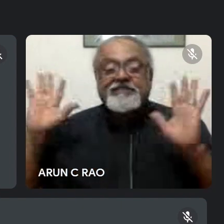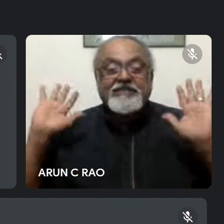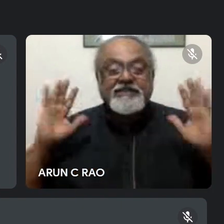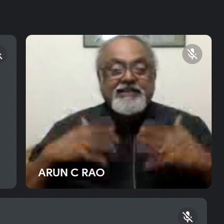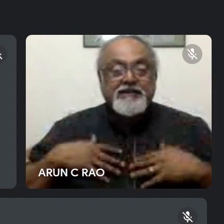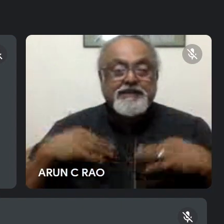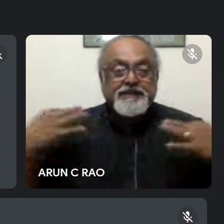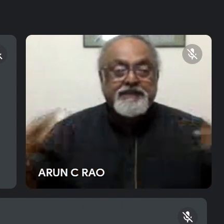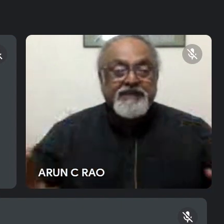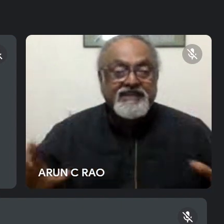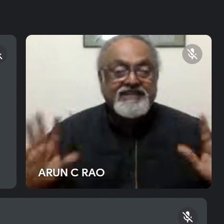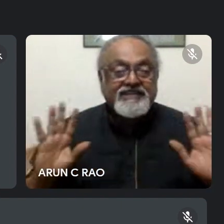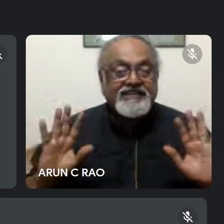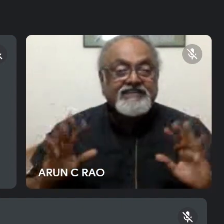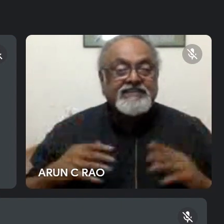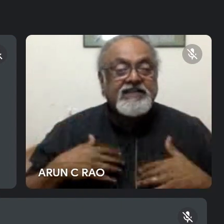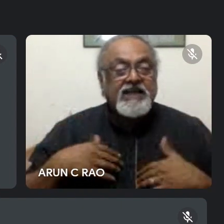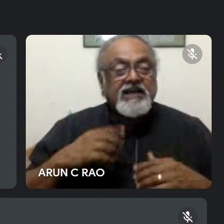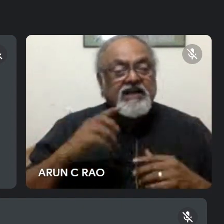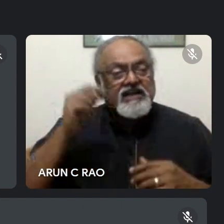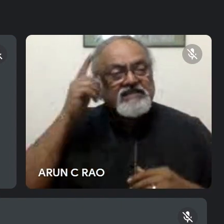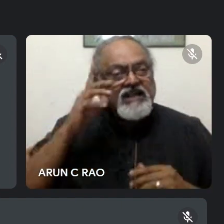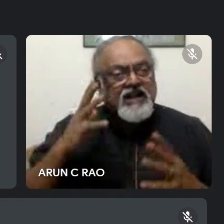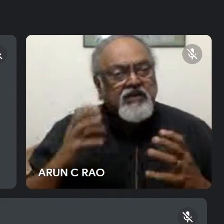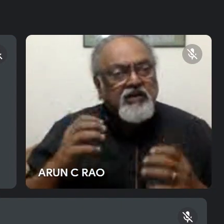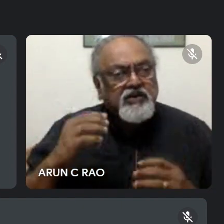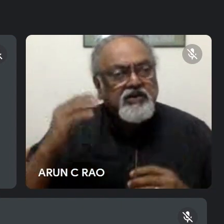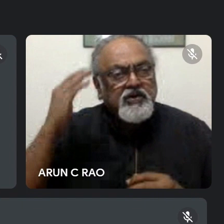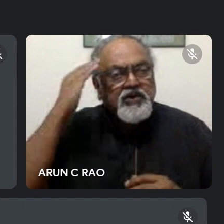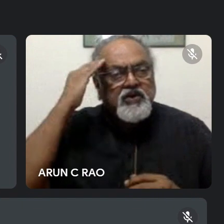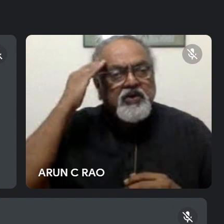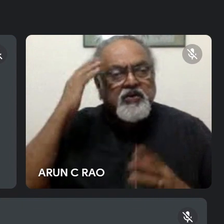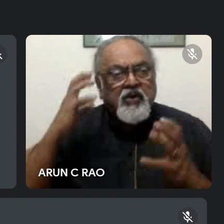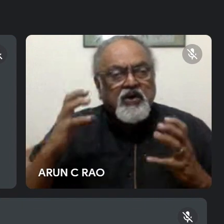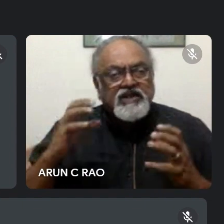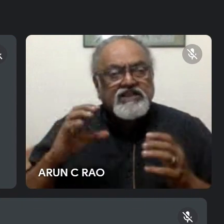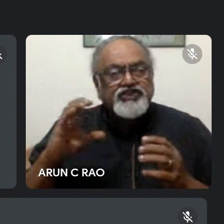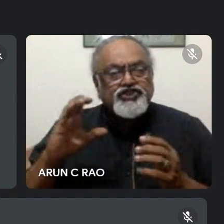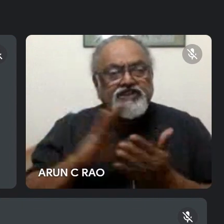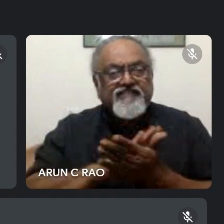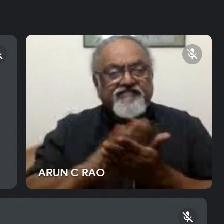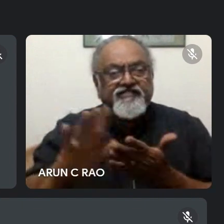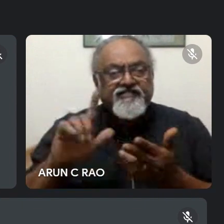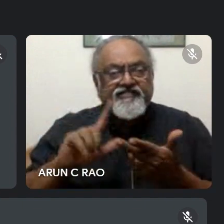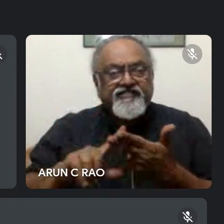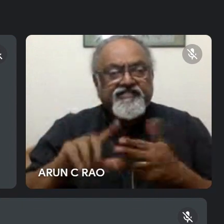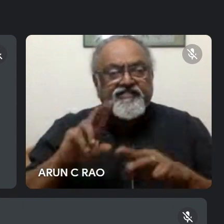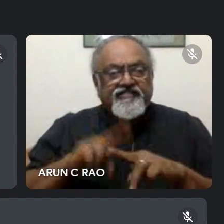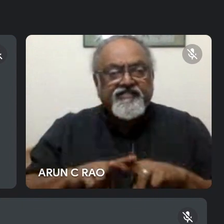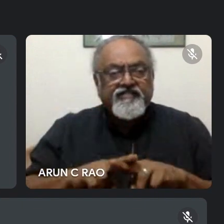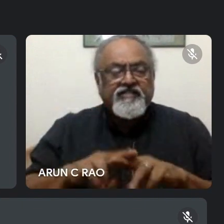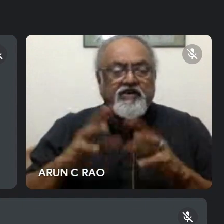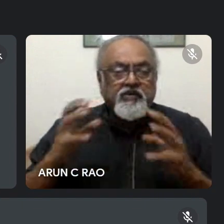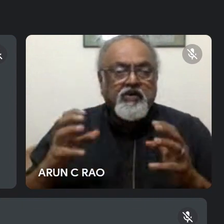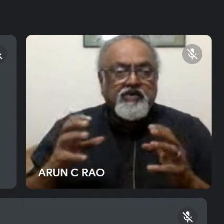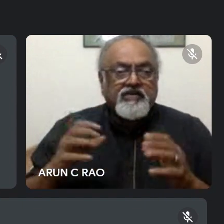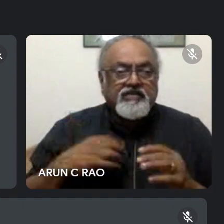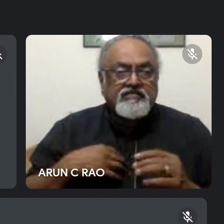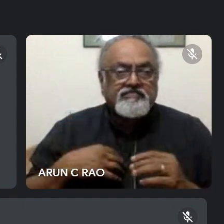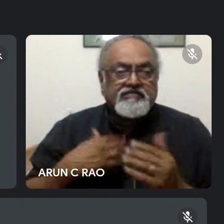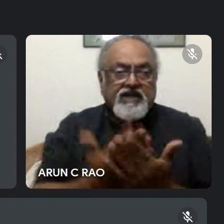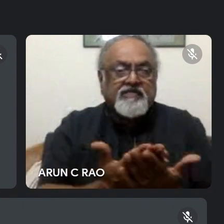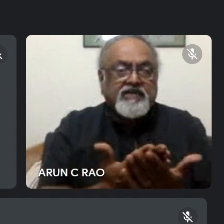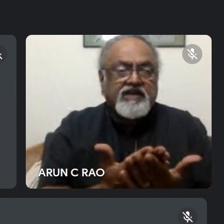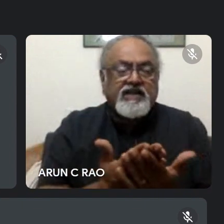apply to. I realized I wanted to focus on being a chef, and I applied to my culinary arts school